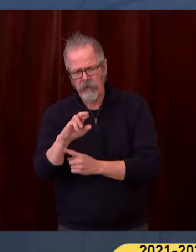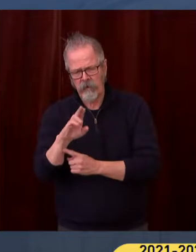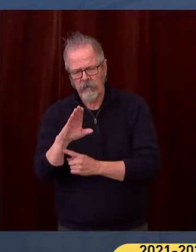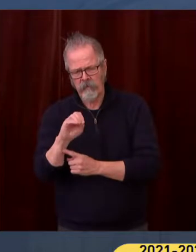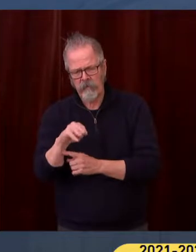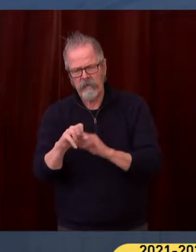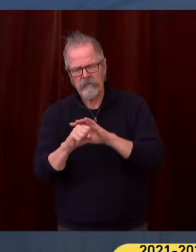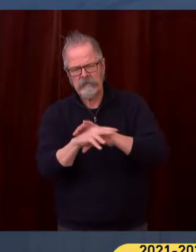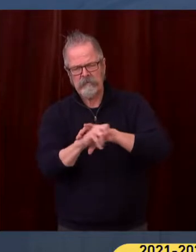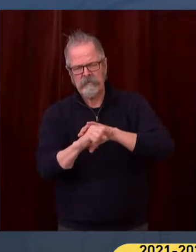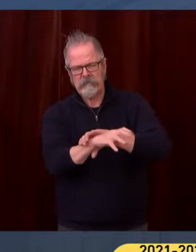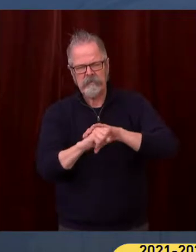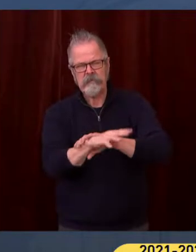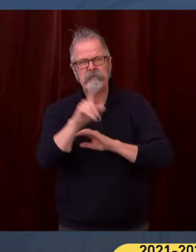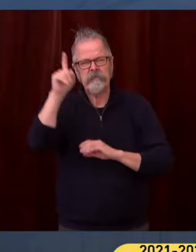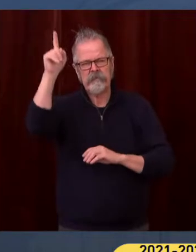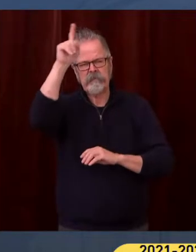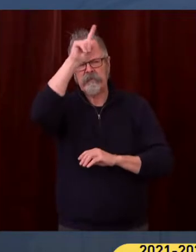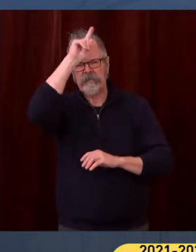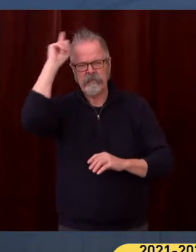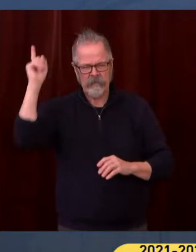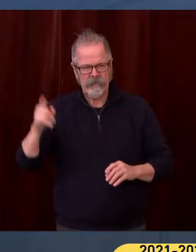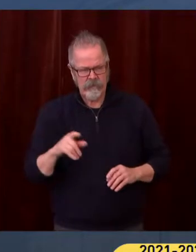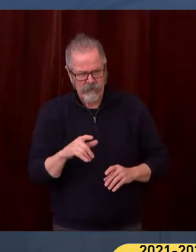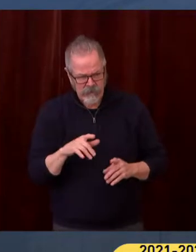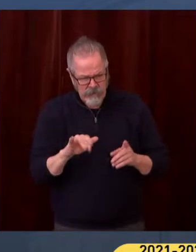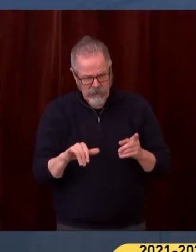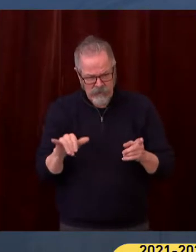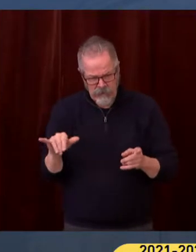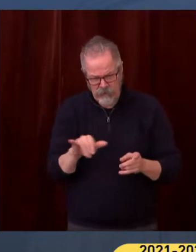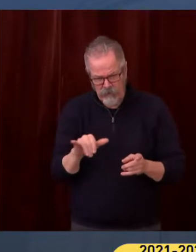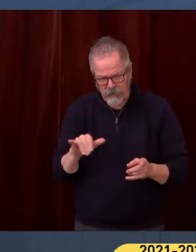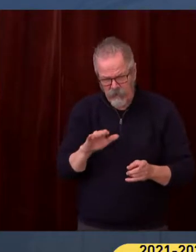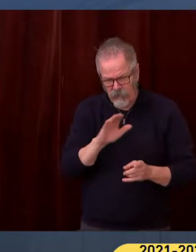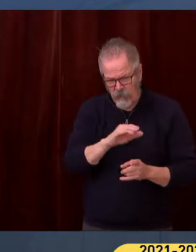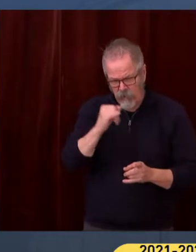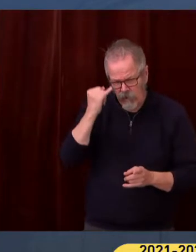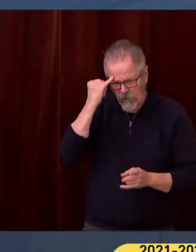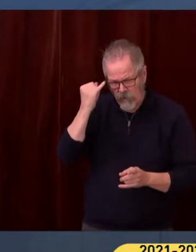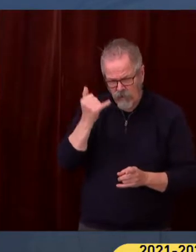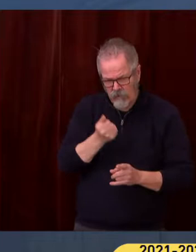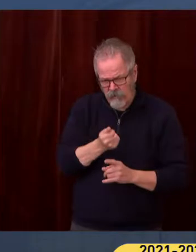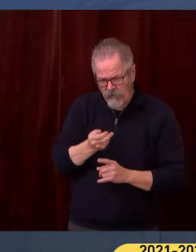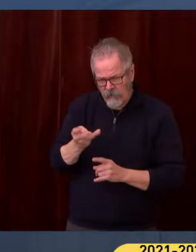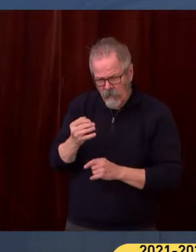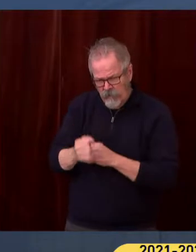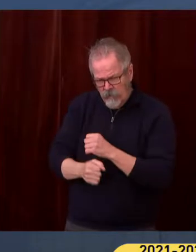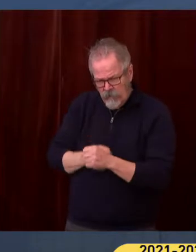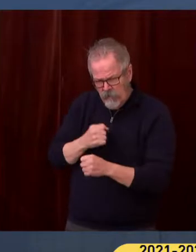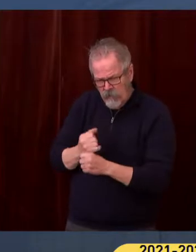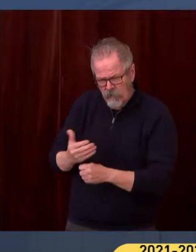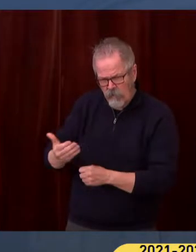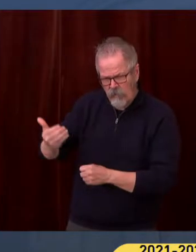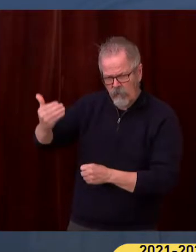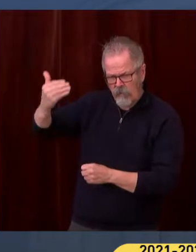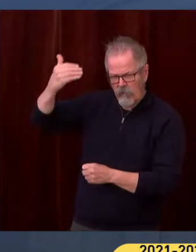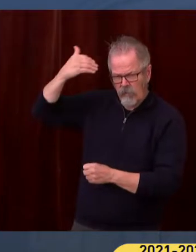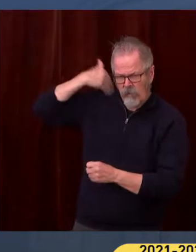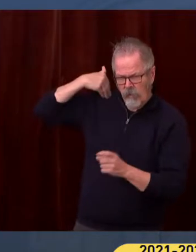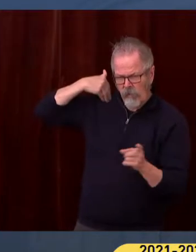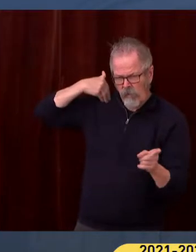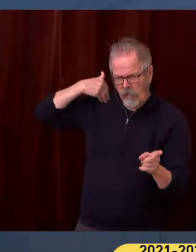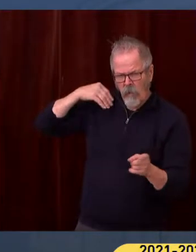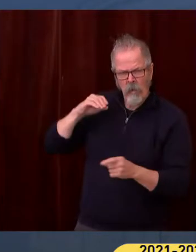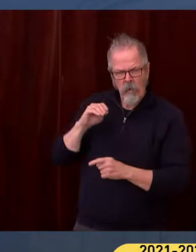years ago? Or is this more geared like the authority you sought to impose these